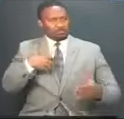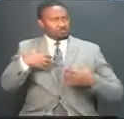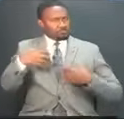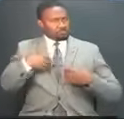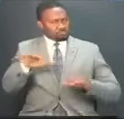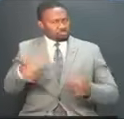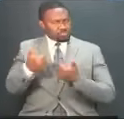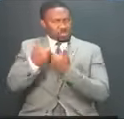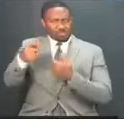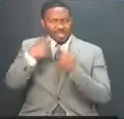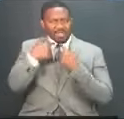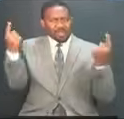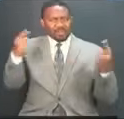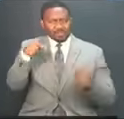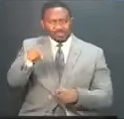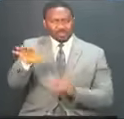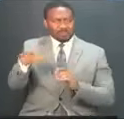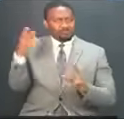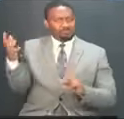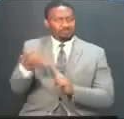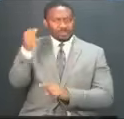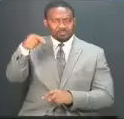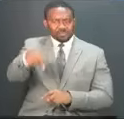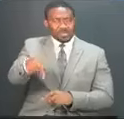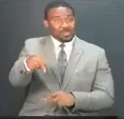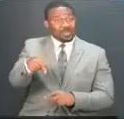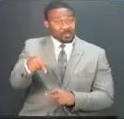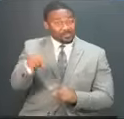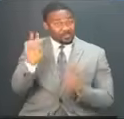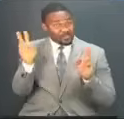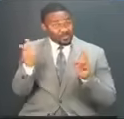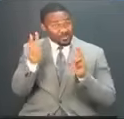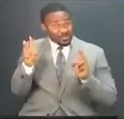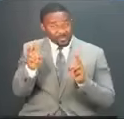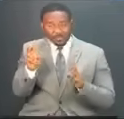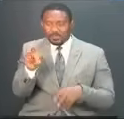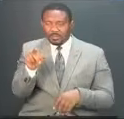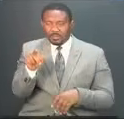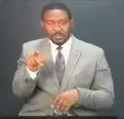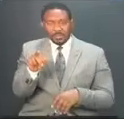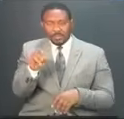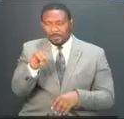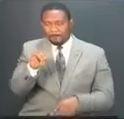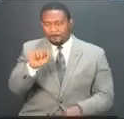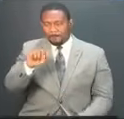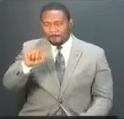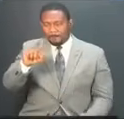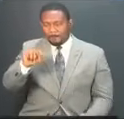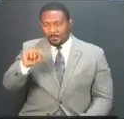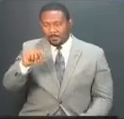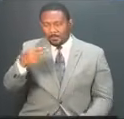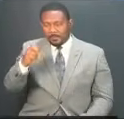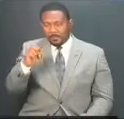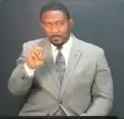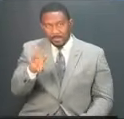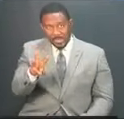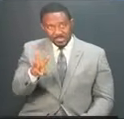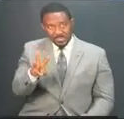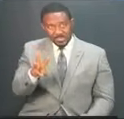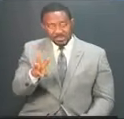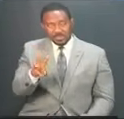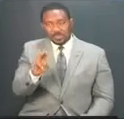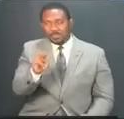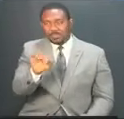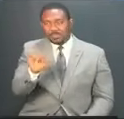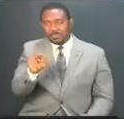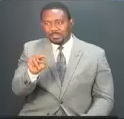challenging the declaration of the Electoral Commission of Matthew Yindam as Member of